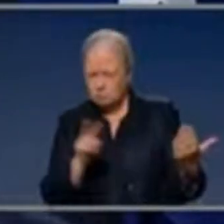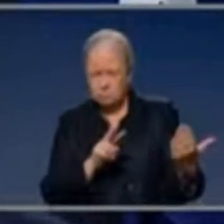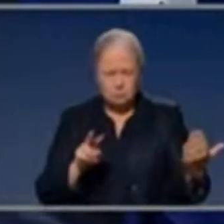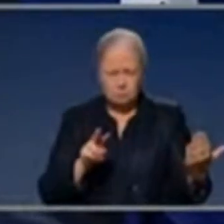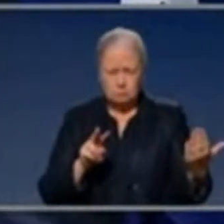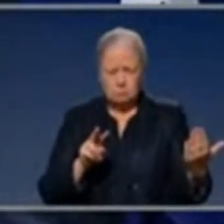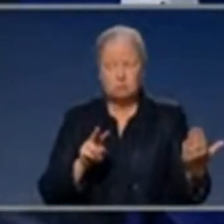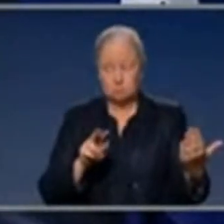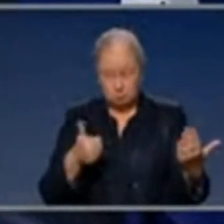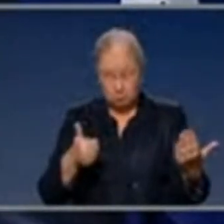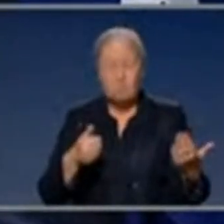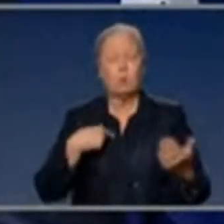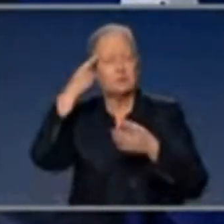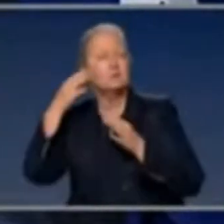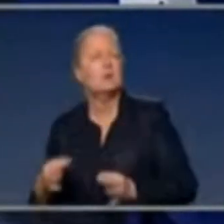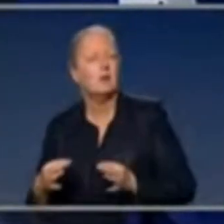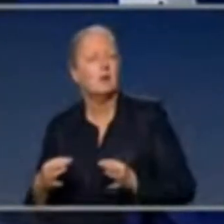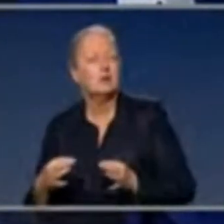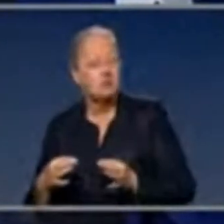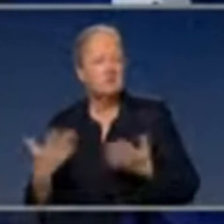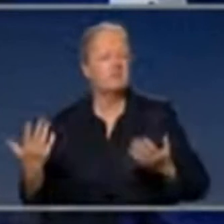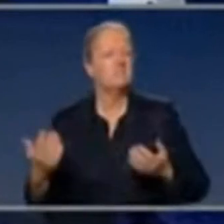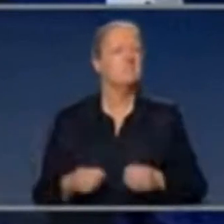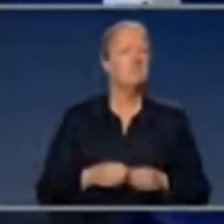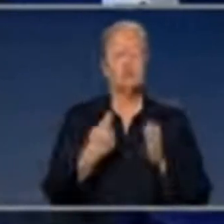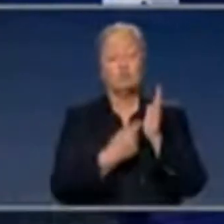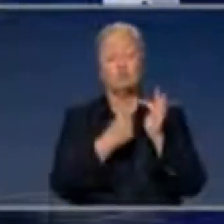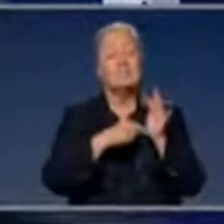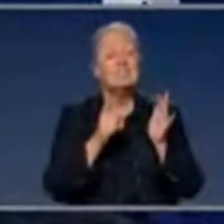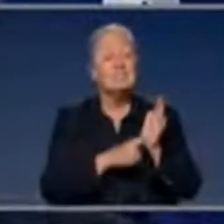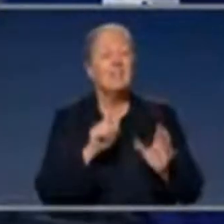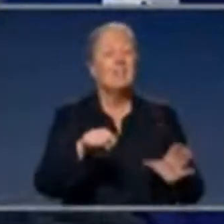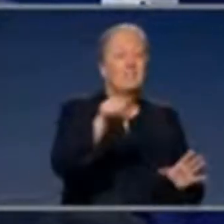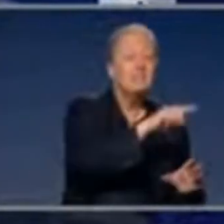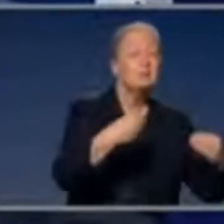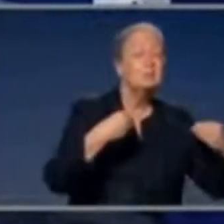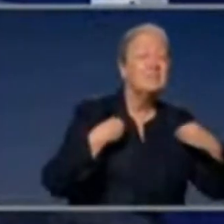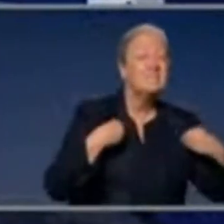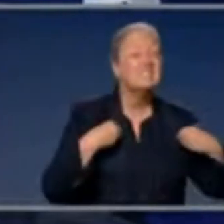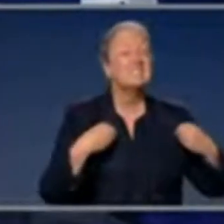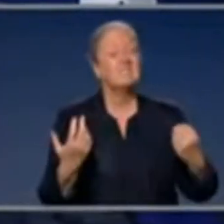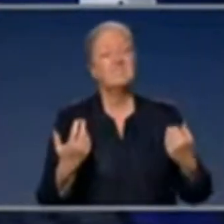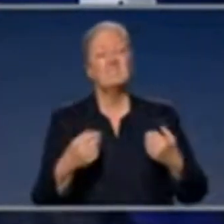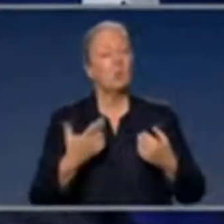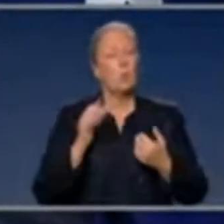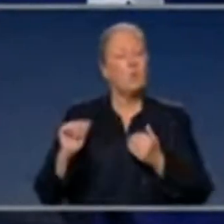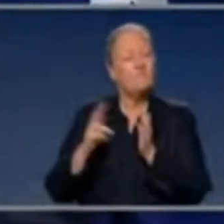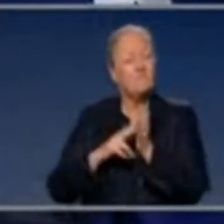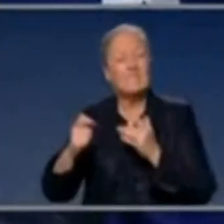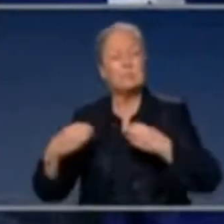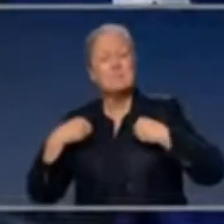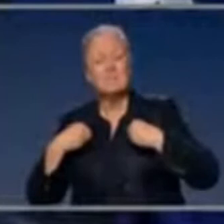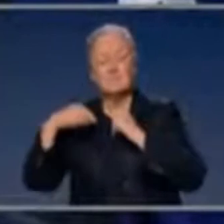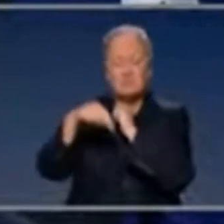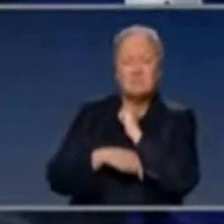today, where things are in Victoria and what the impact is, we've got the retail figures which show what's happening in Victoria, but in the rest of the states and territory, we're seeing much